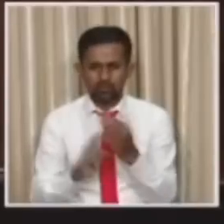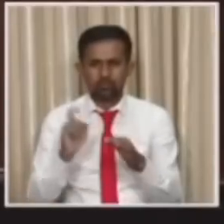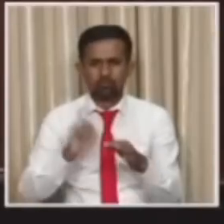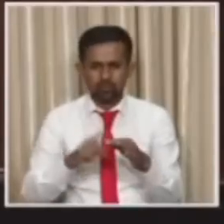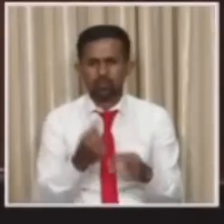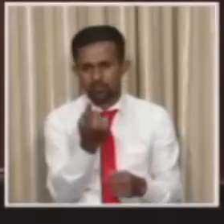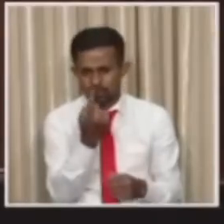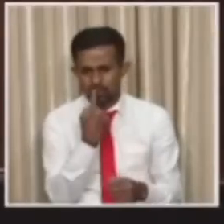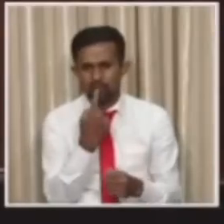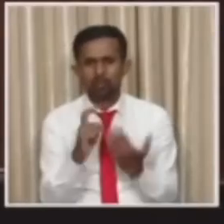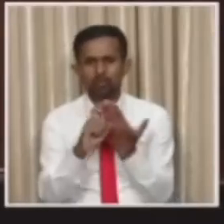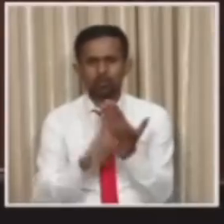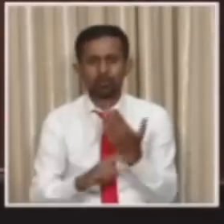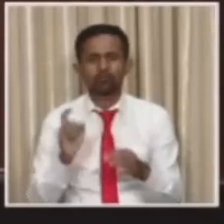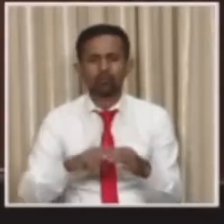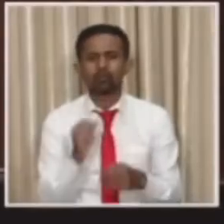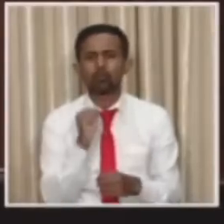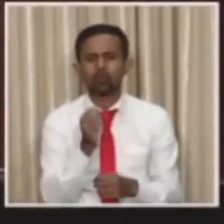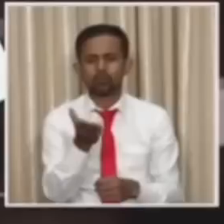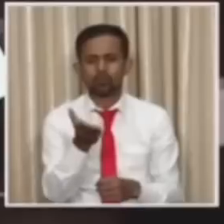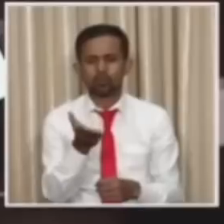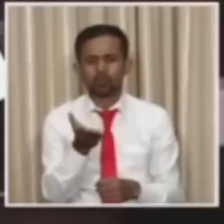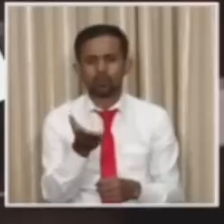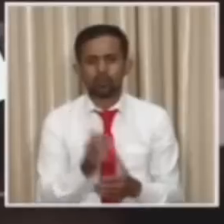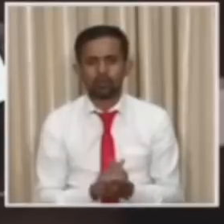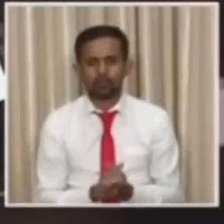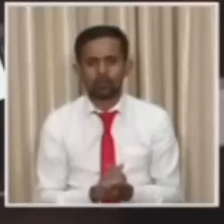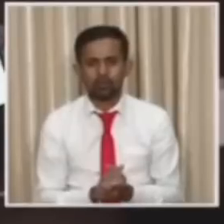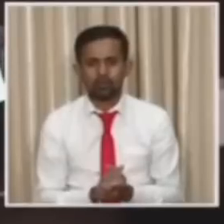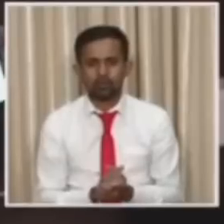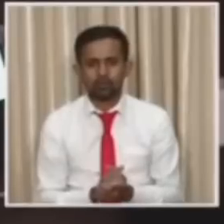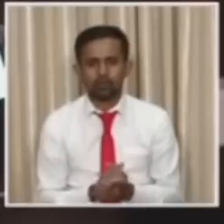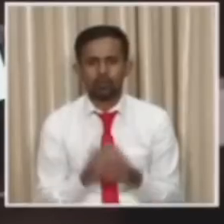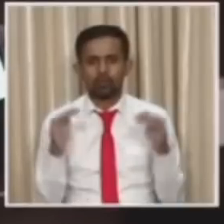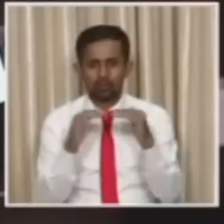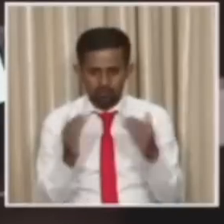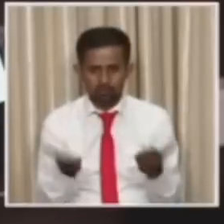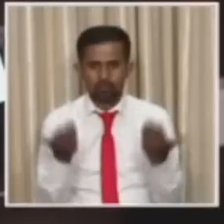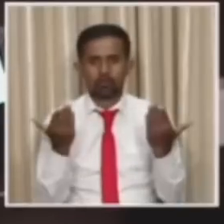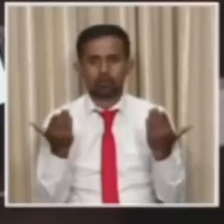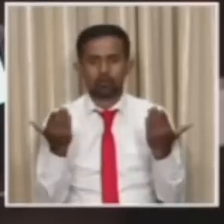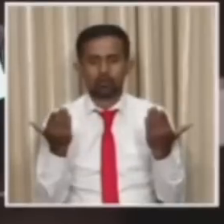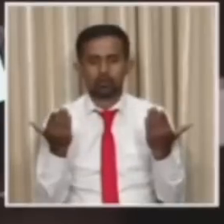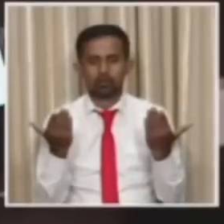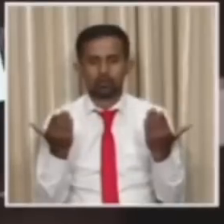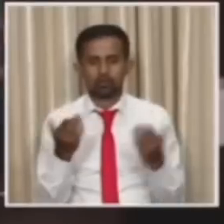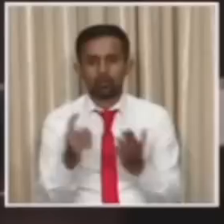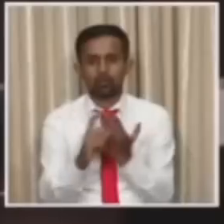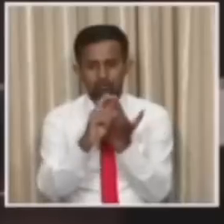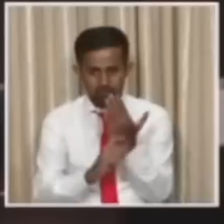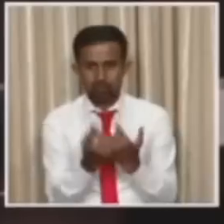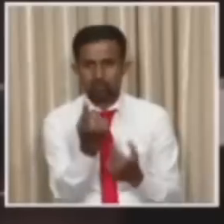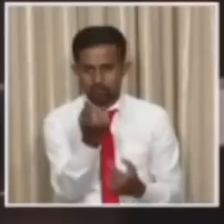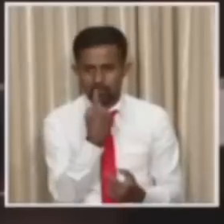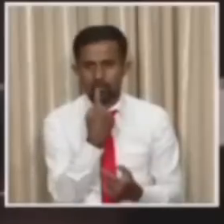order impartial be impartial be impartial now tell me the point of order yeah Thank